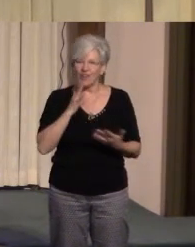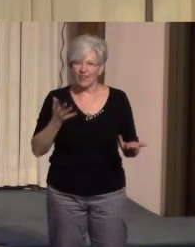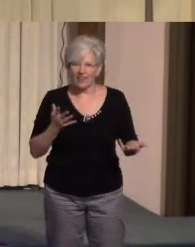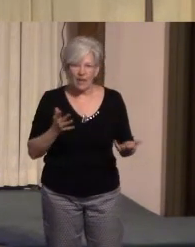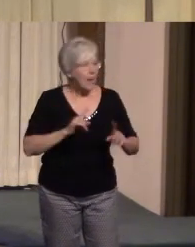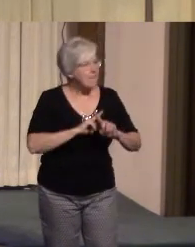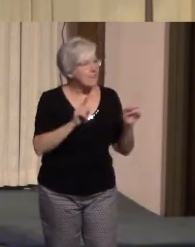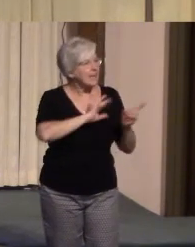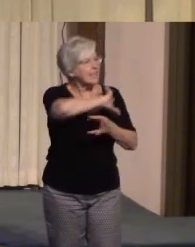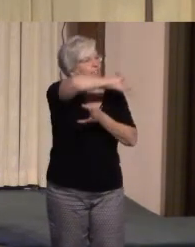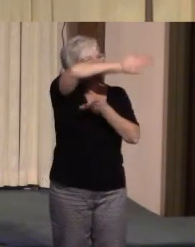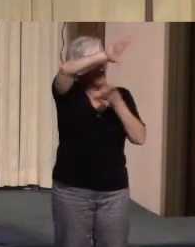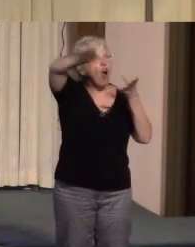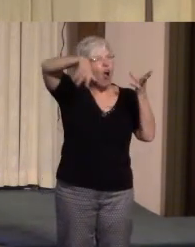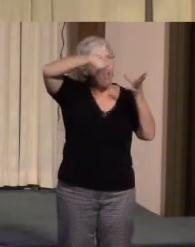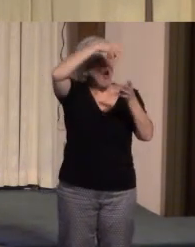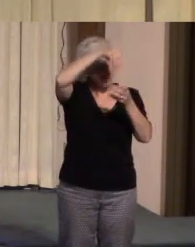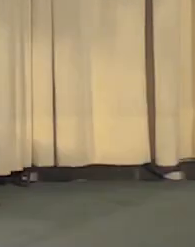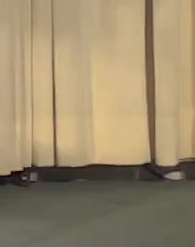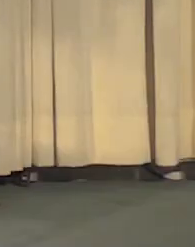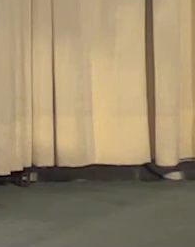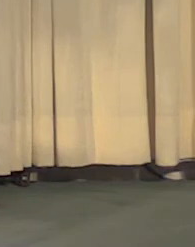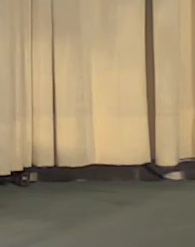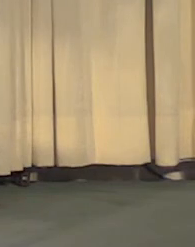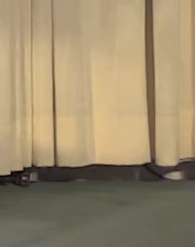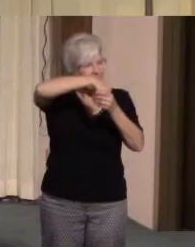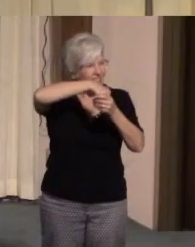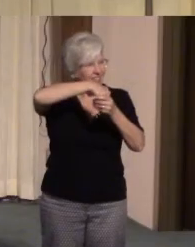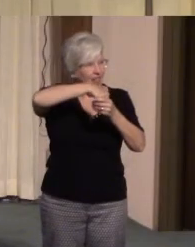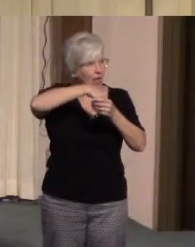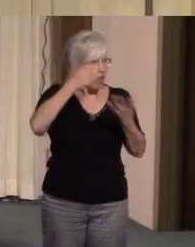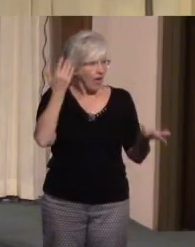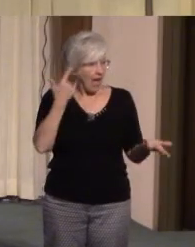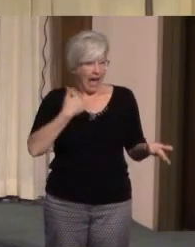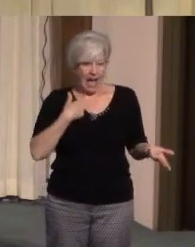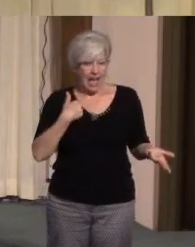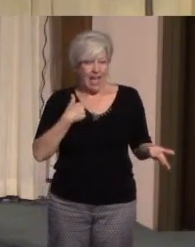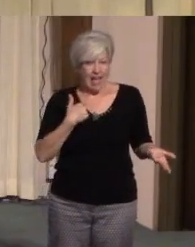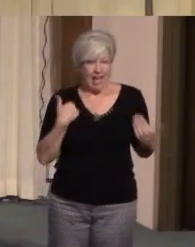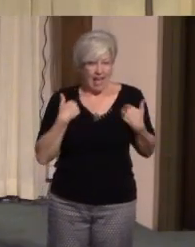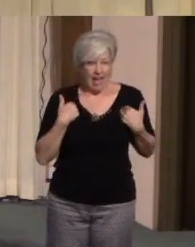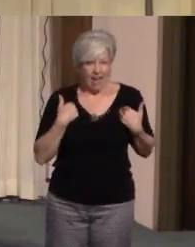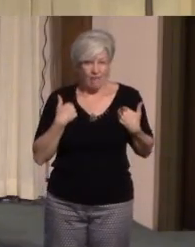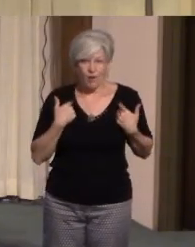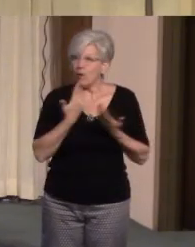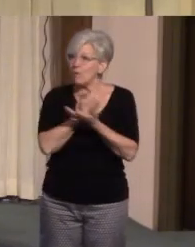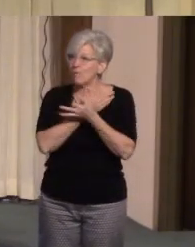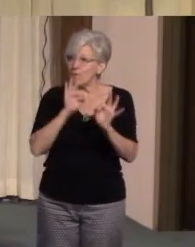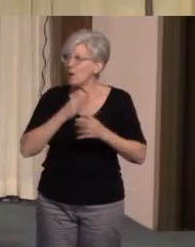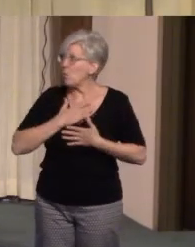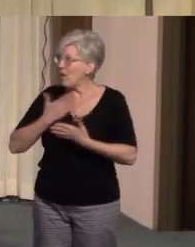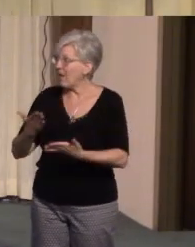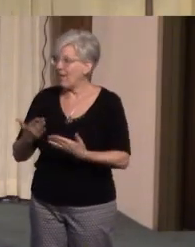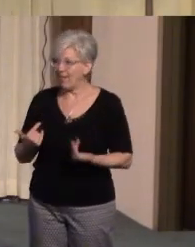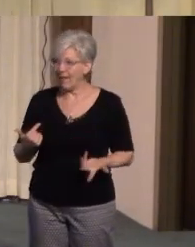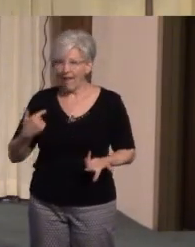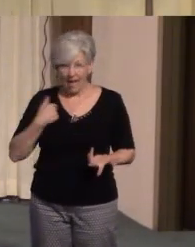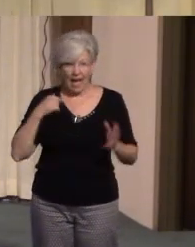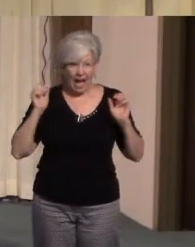will. I can either choose to turn into the truth of who I am, or I can try to do like that, right?